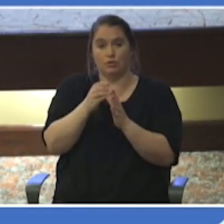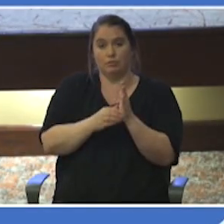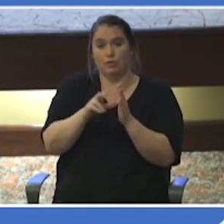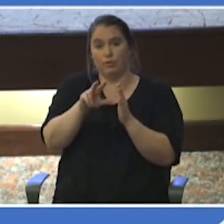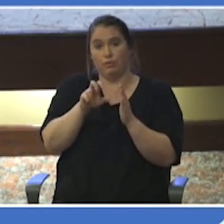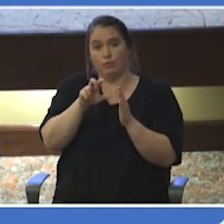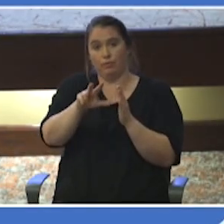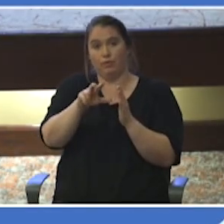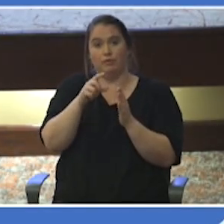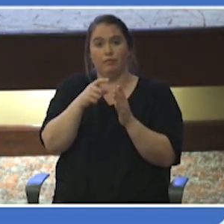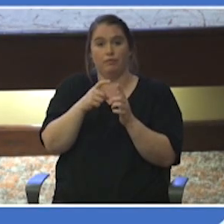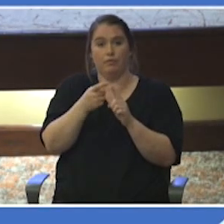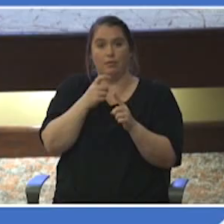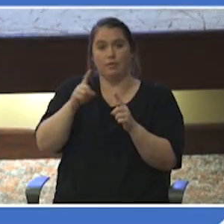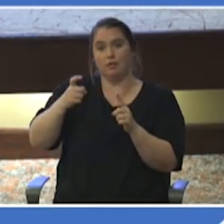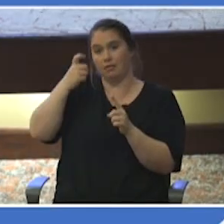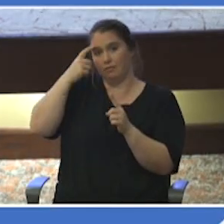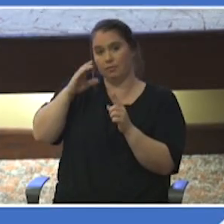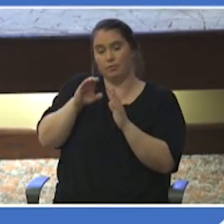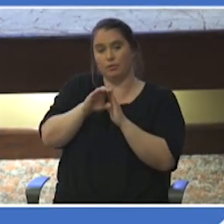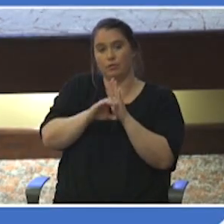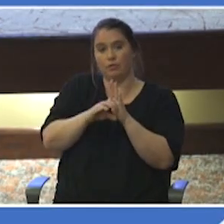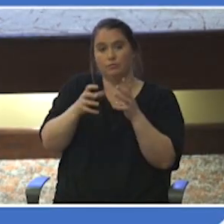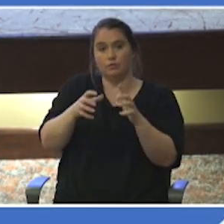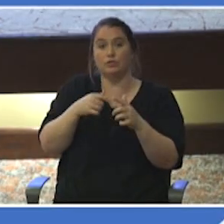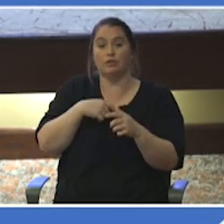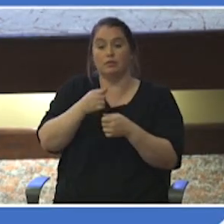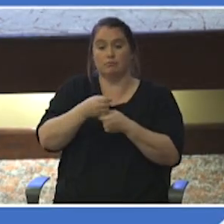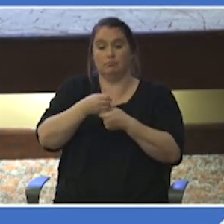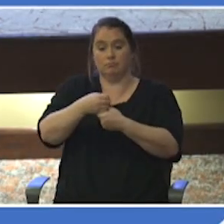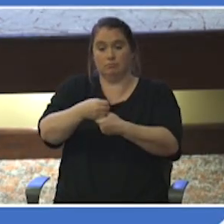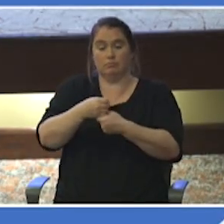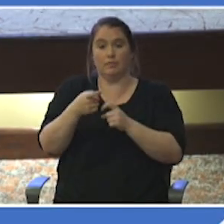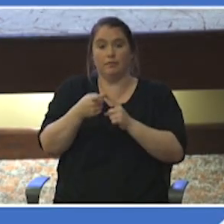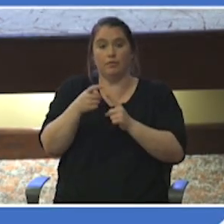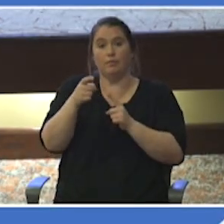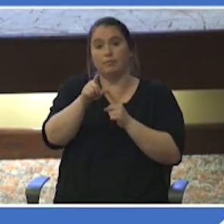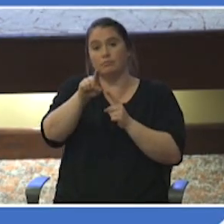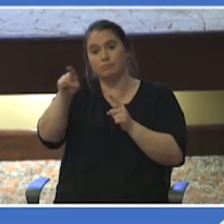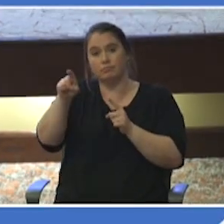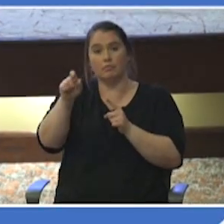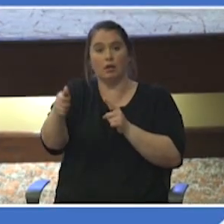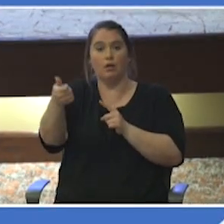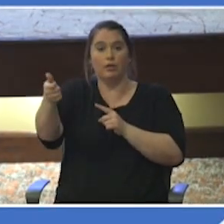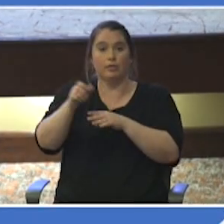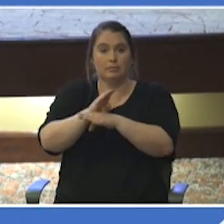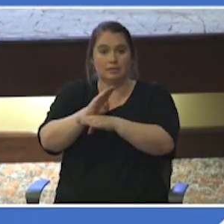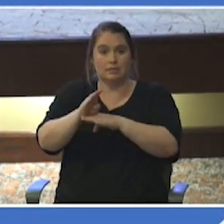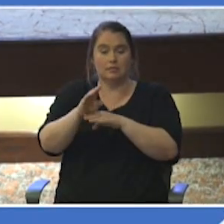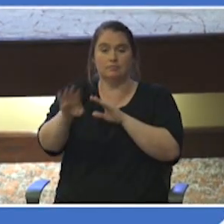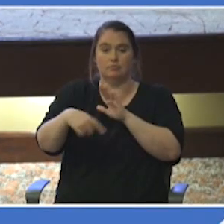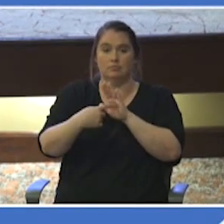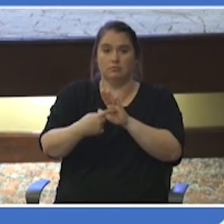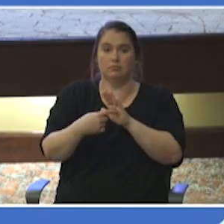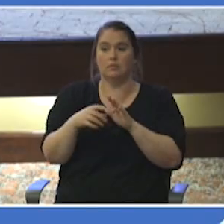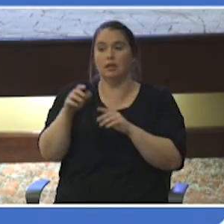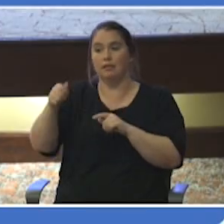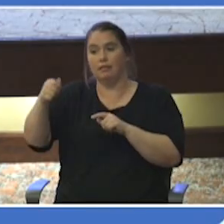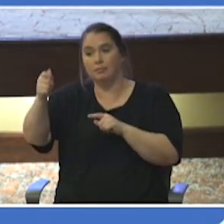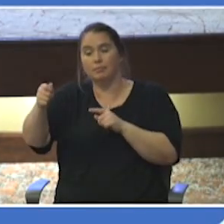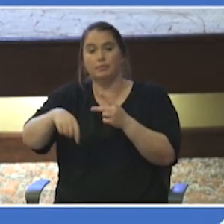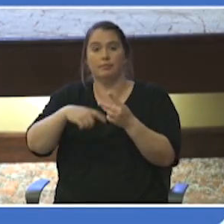Local Government Code. They are created on behalf of entities such as municipalities,